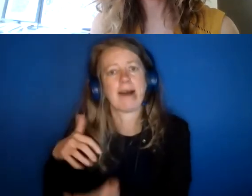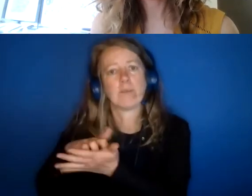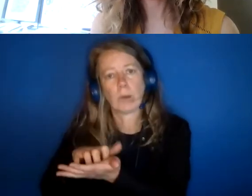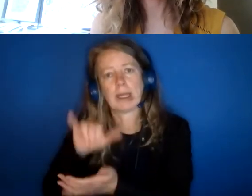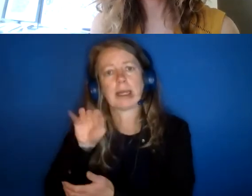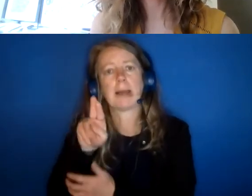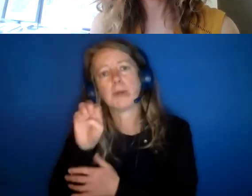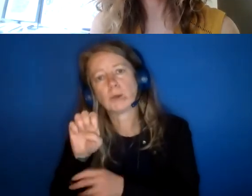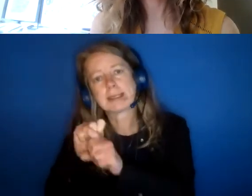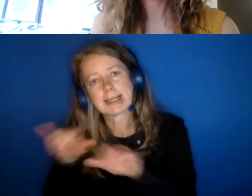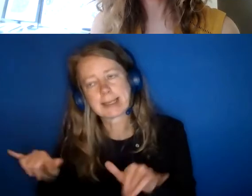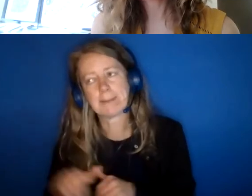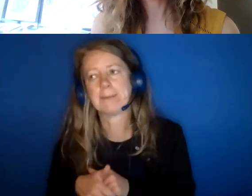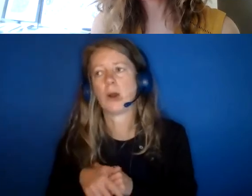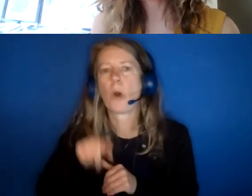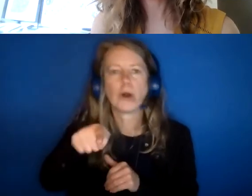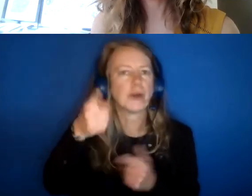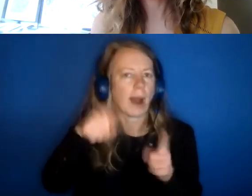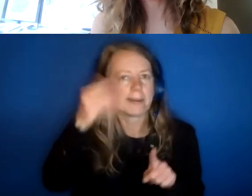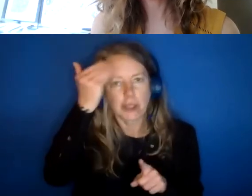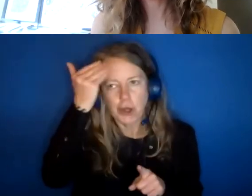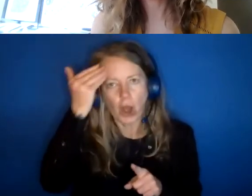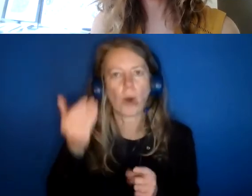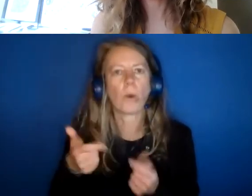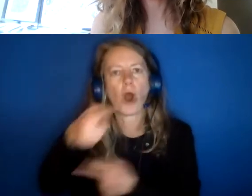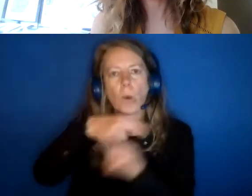or you know you're going to be in a crowded area and you happen to